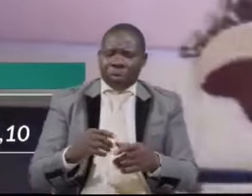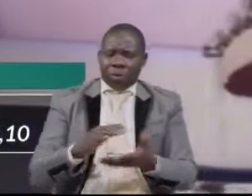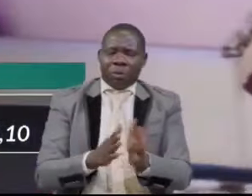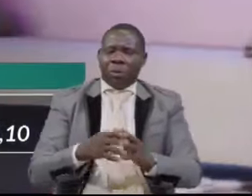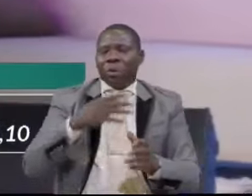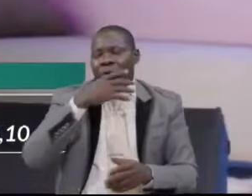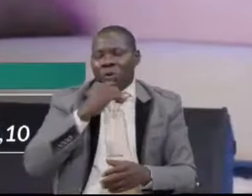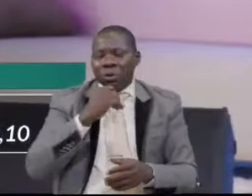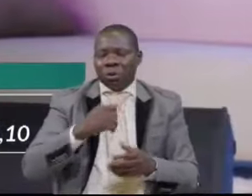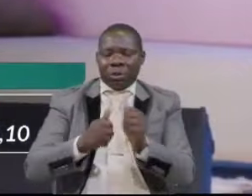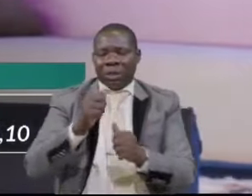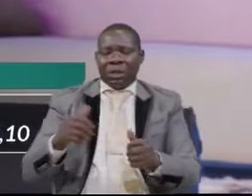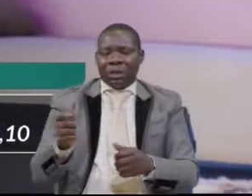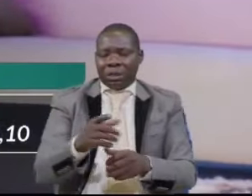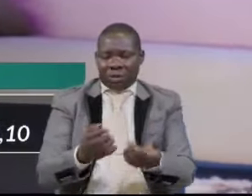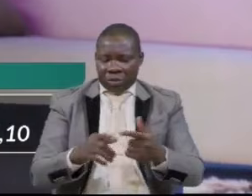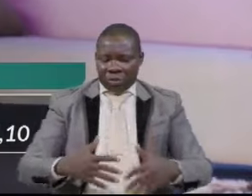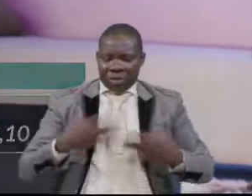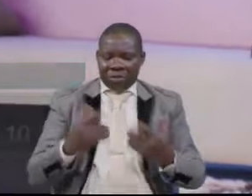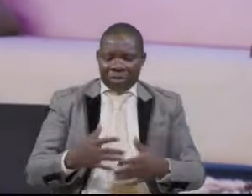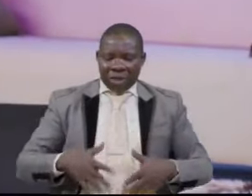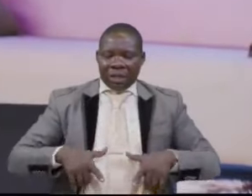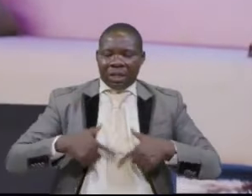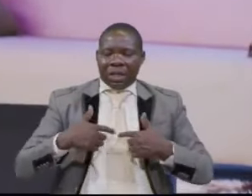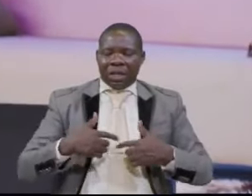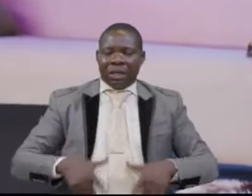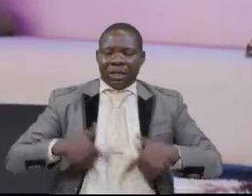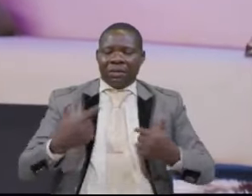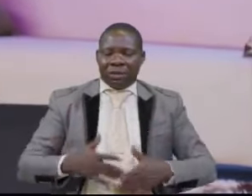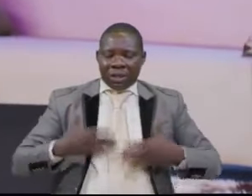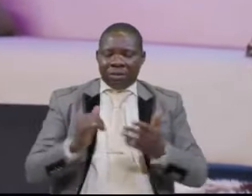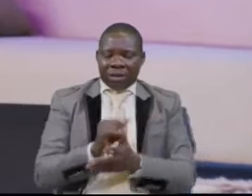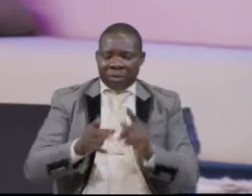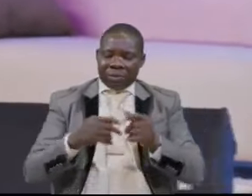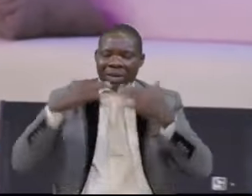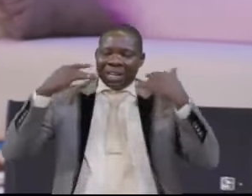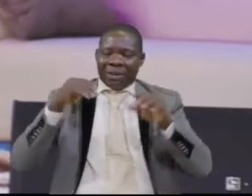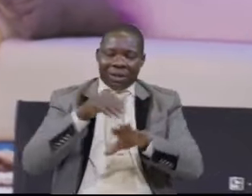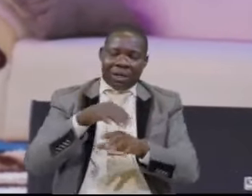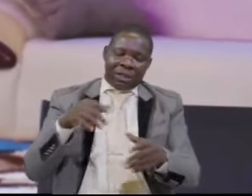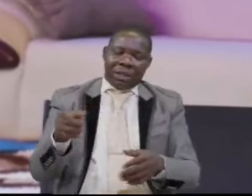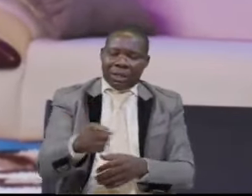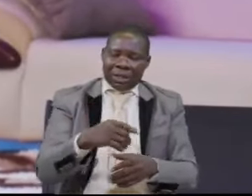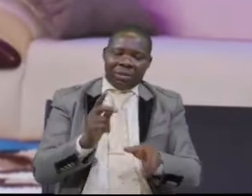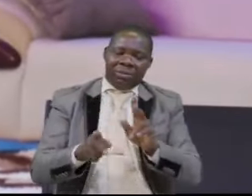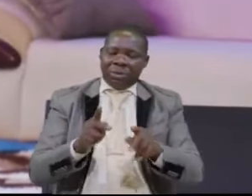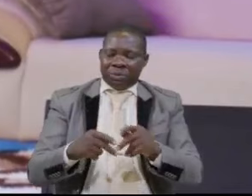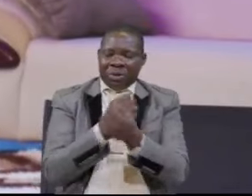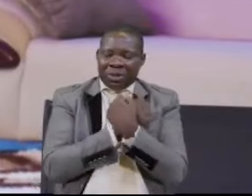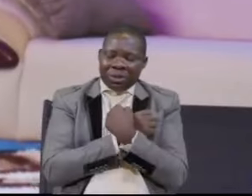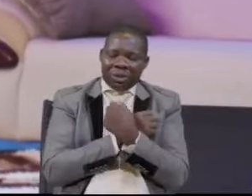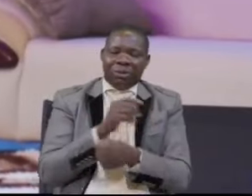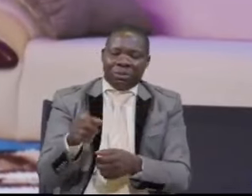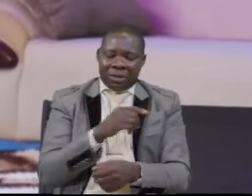people smile at them. They want to be sure that people love them, people appreciate them, and they want to be sure that people are